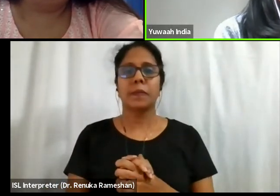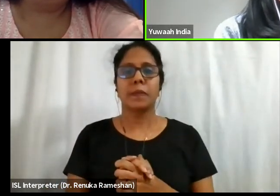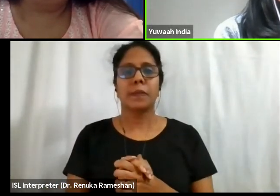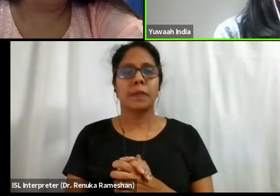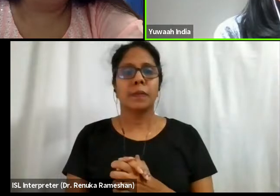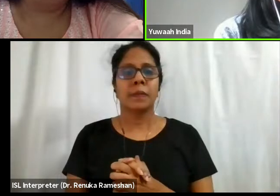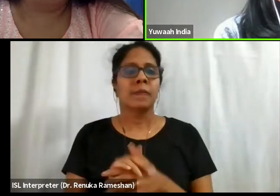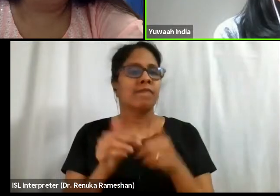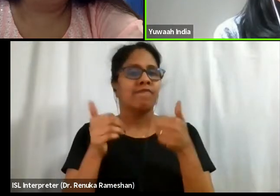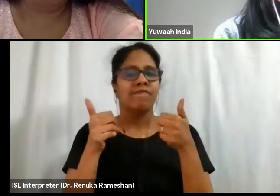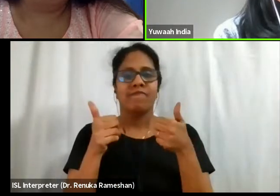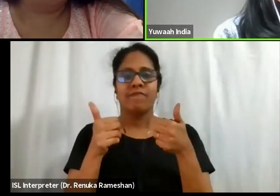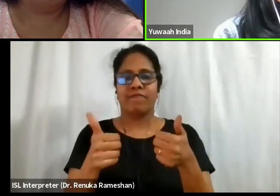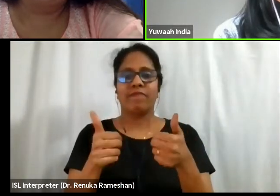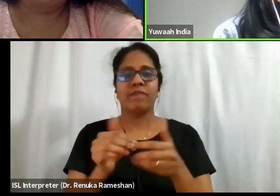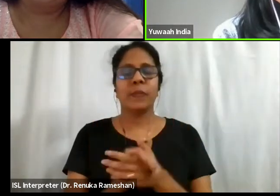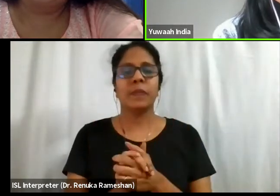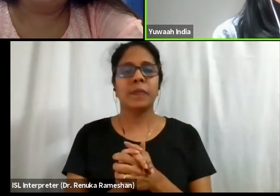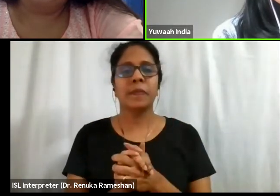Okay.